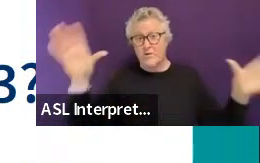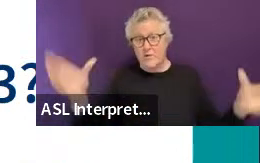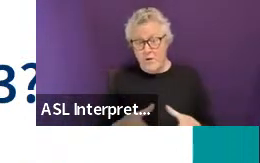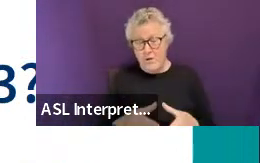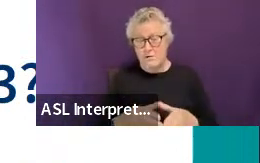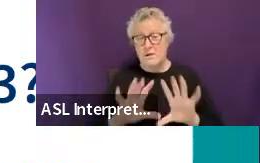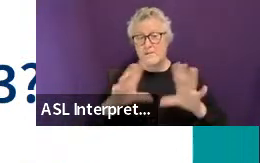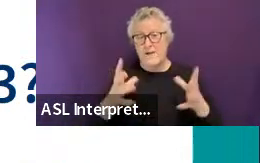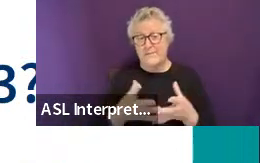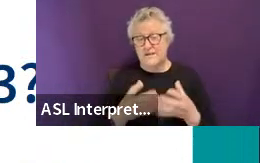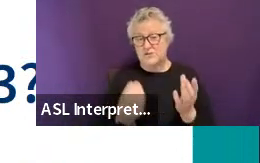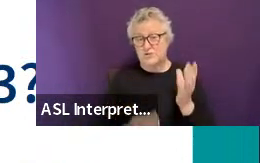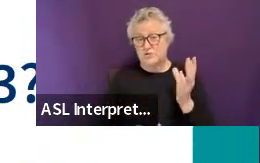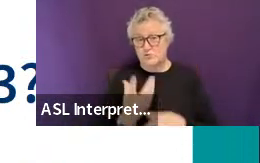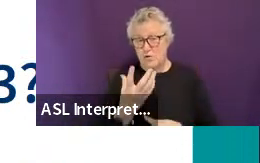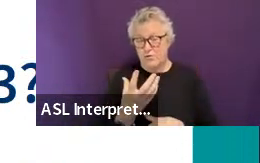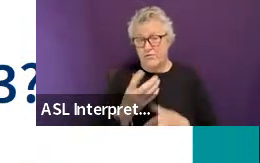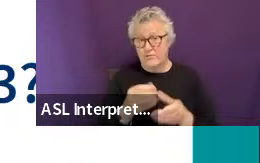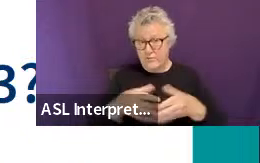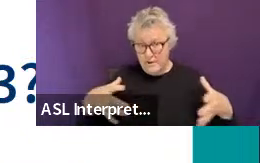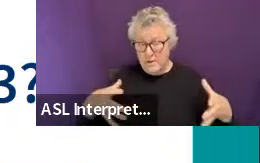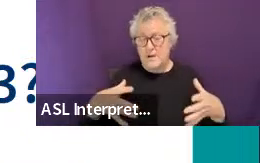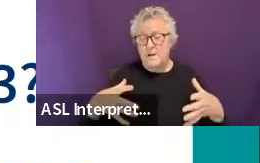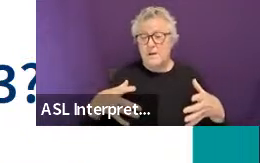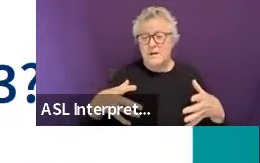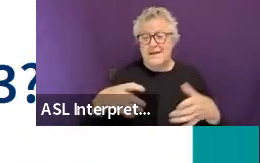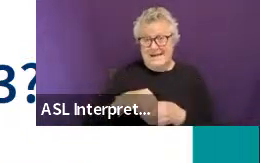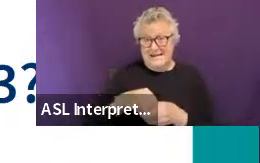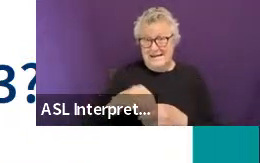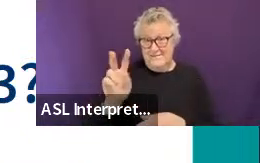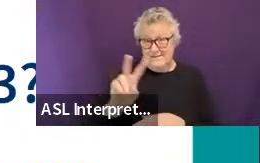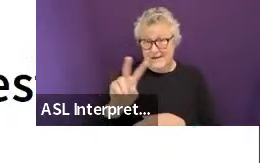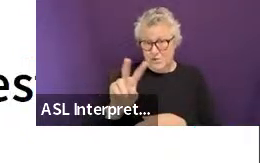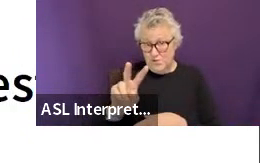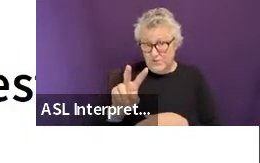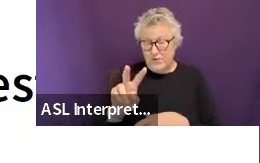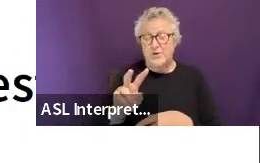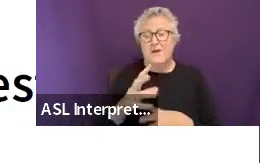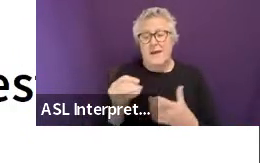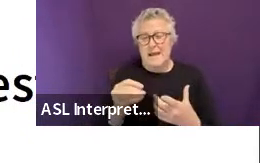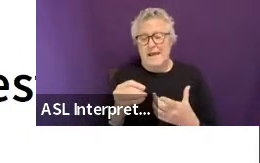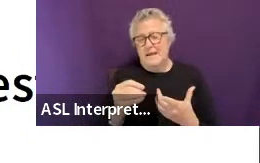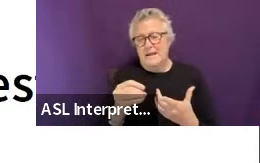including the diversity of that population growth. Let's go to the next slide.